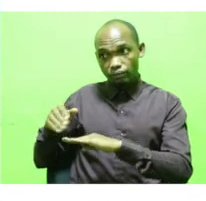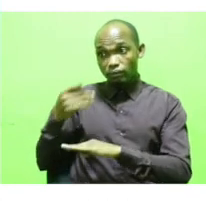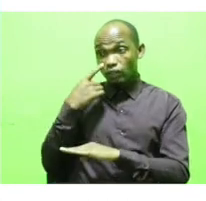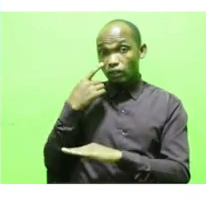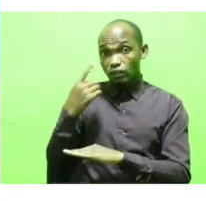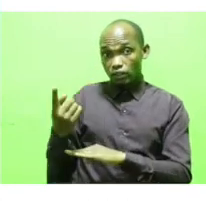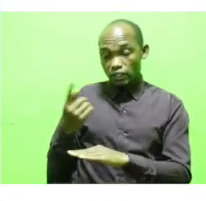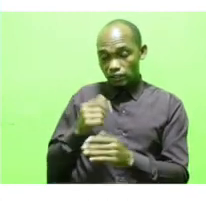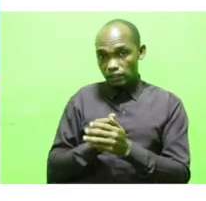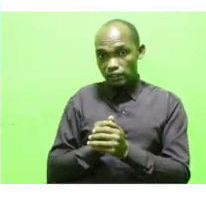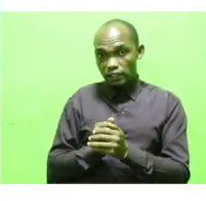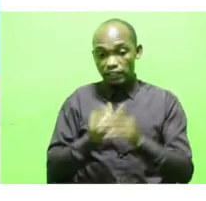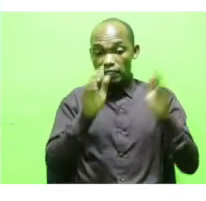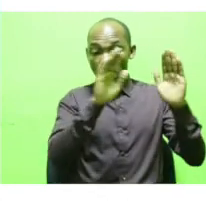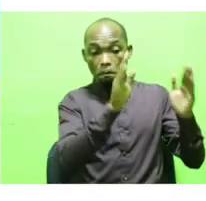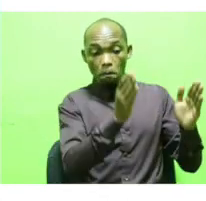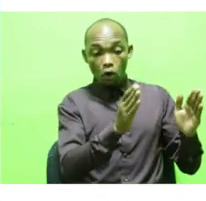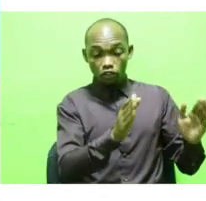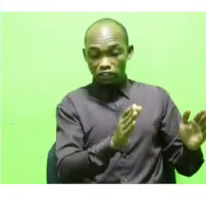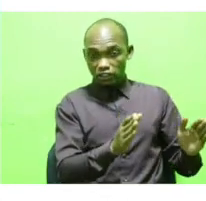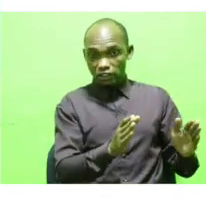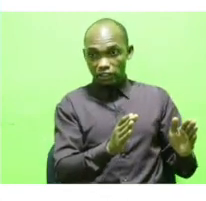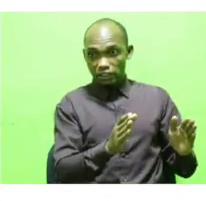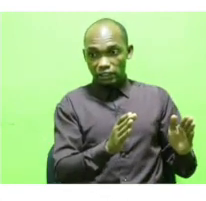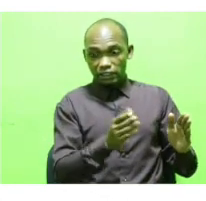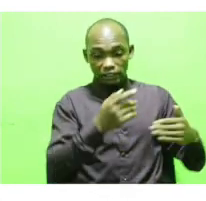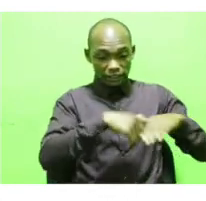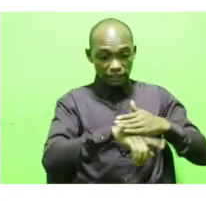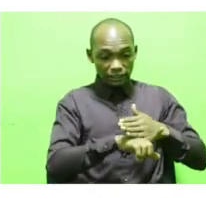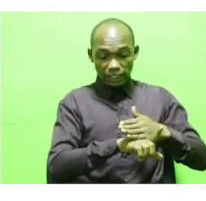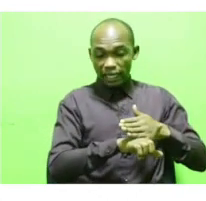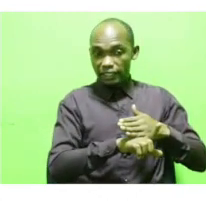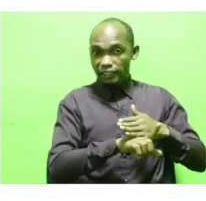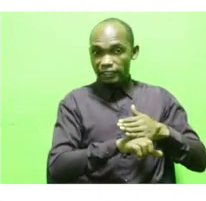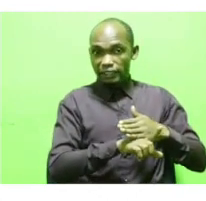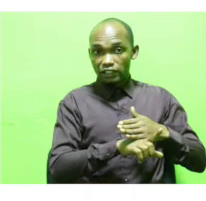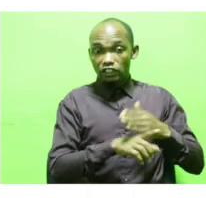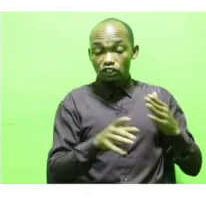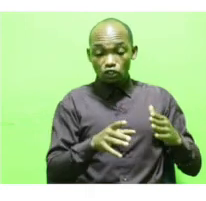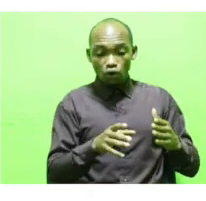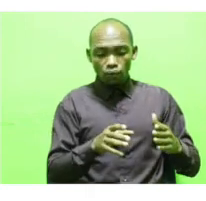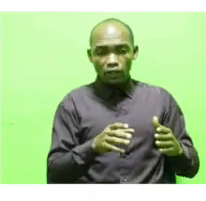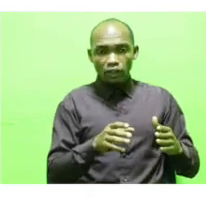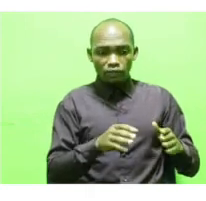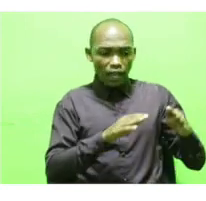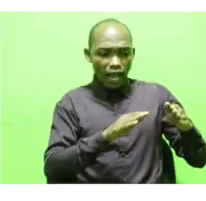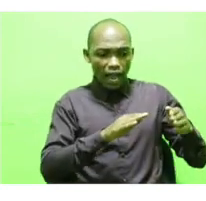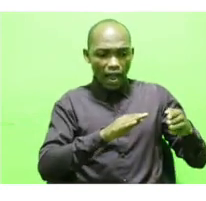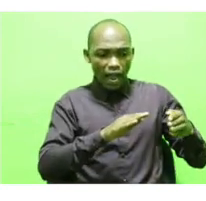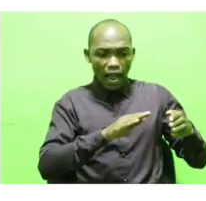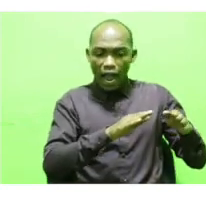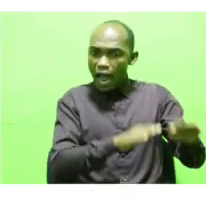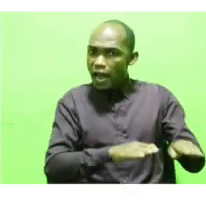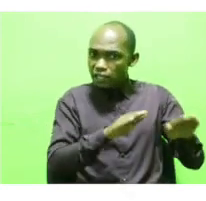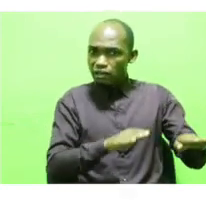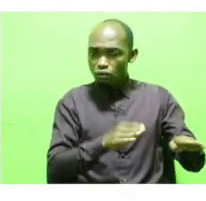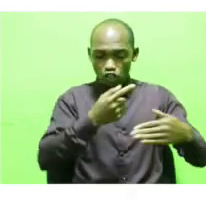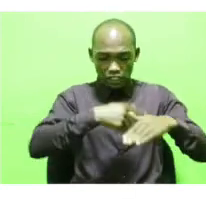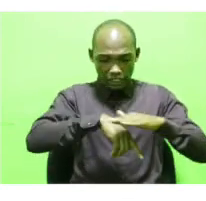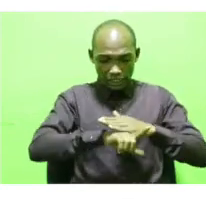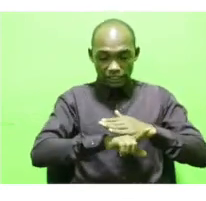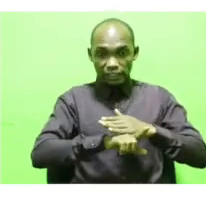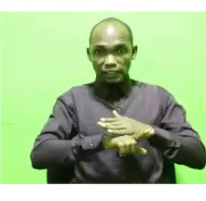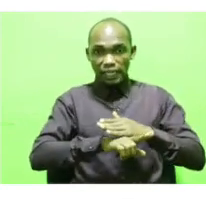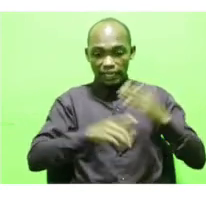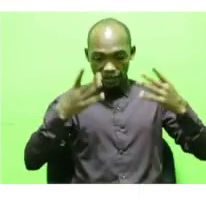stiff and does not grow with the body inside. So inside, when the body becomes too big for that